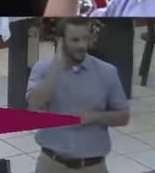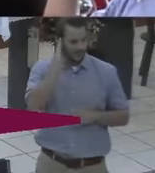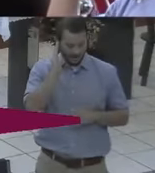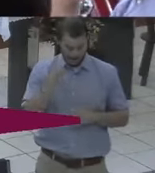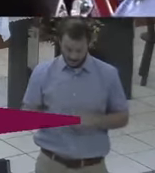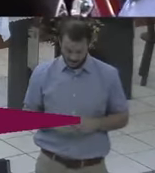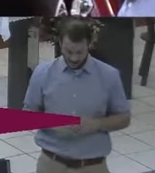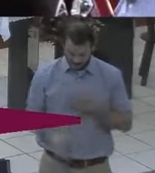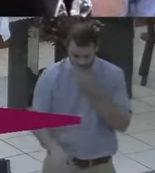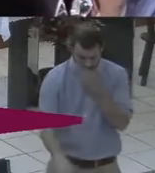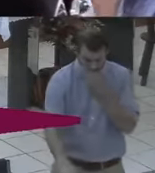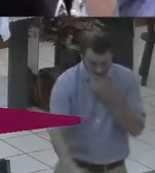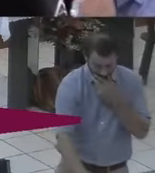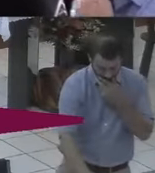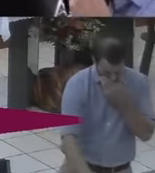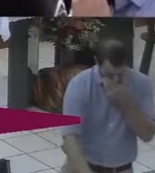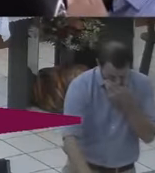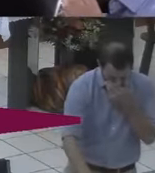of